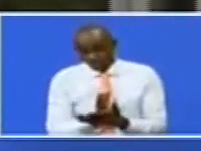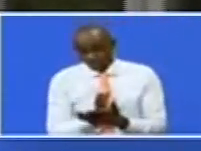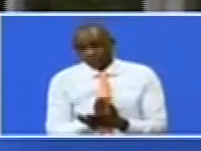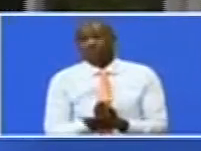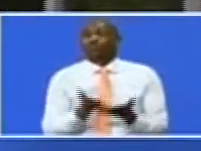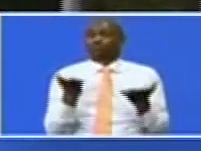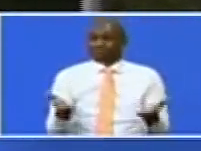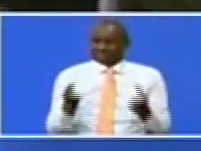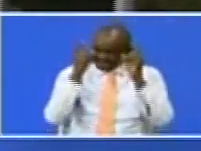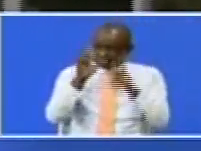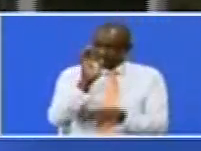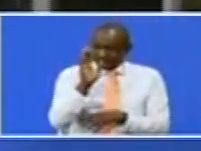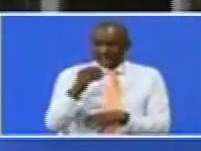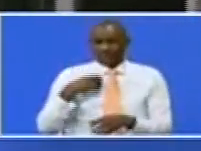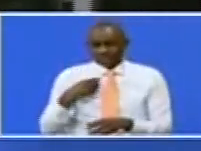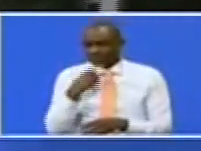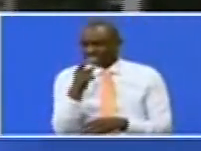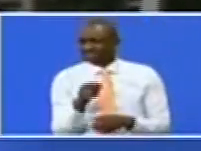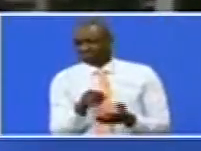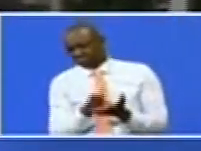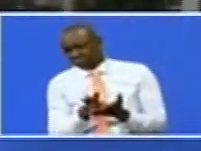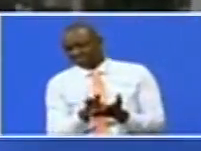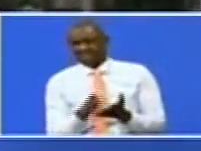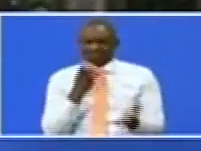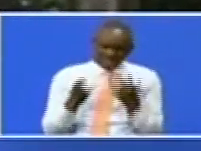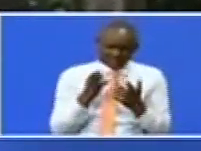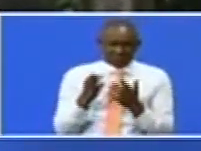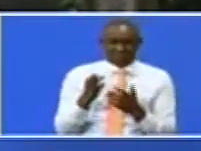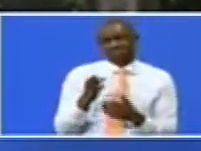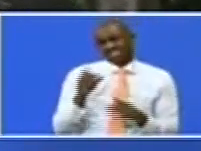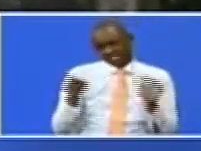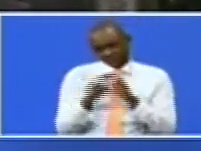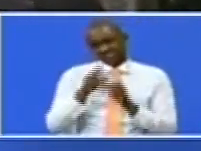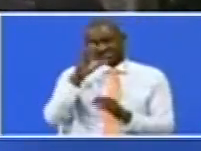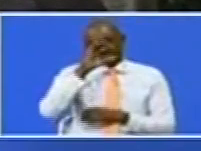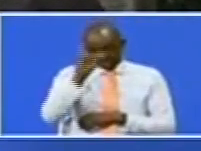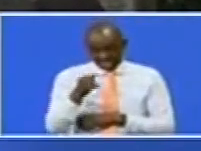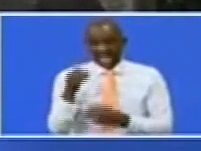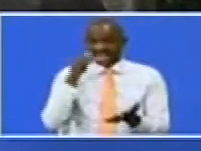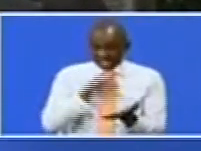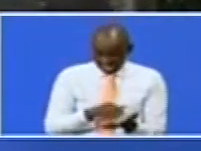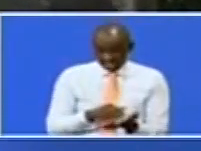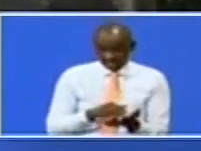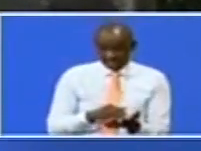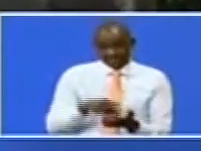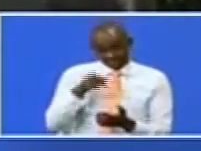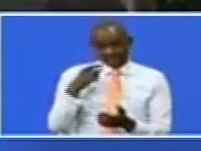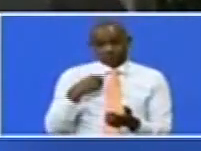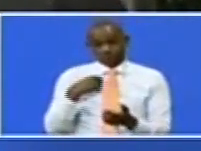of Appeal's decision to dismiss the allegations could very well see the Deputy Chief Justice in court again, this time for